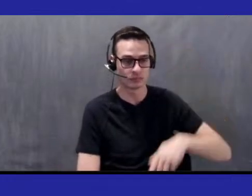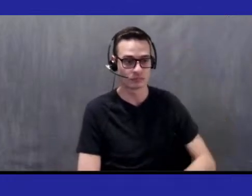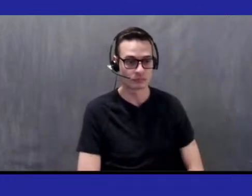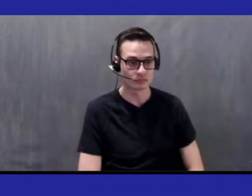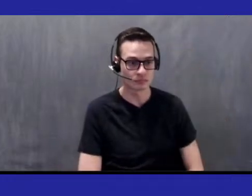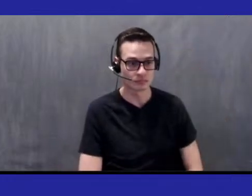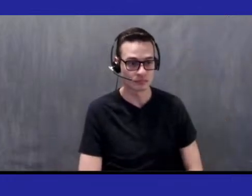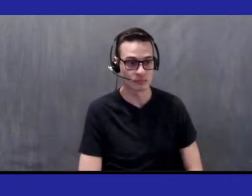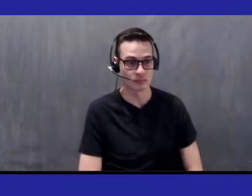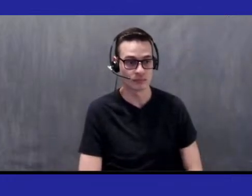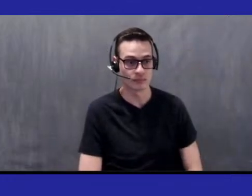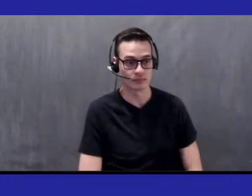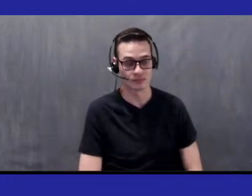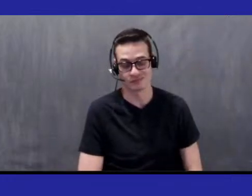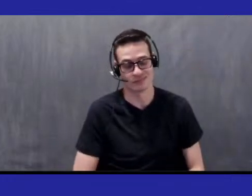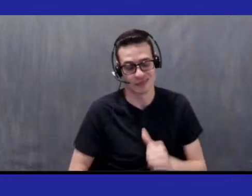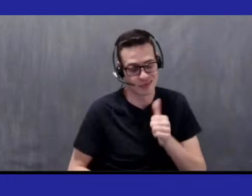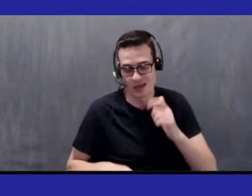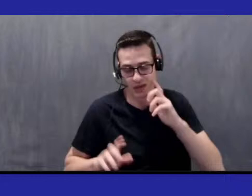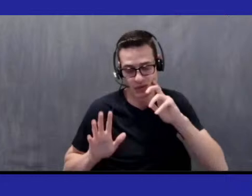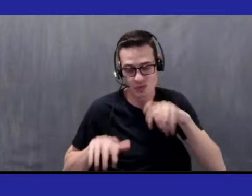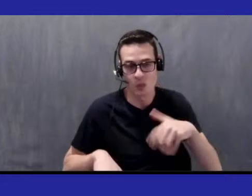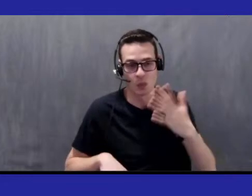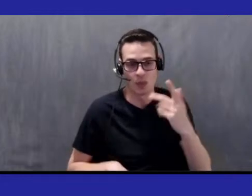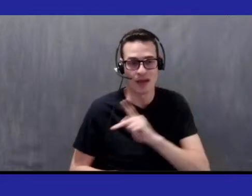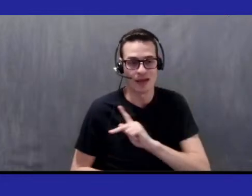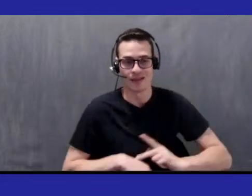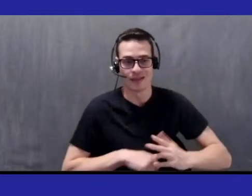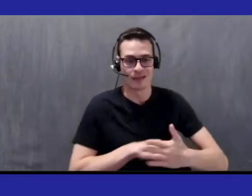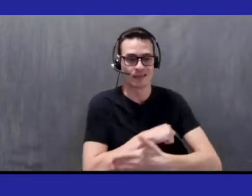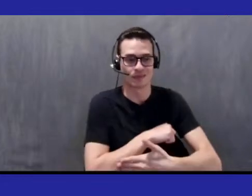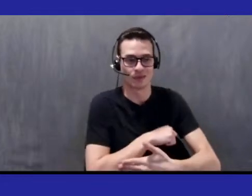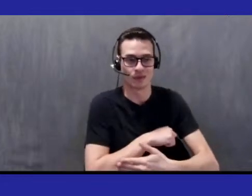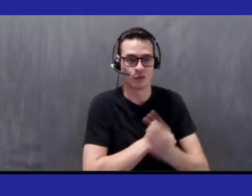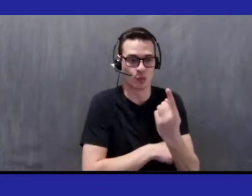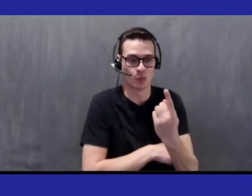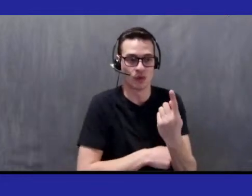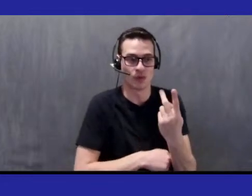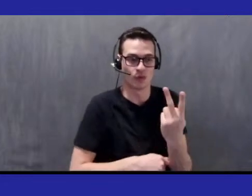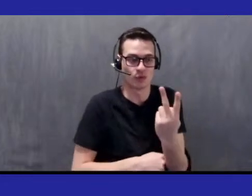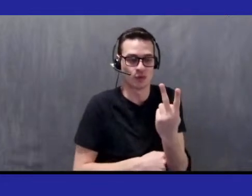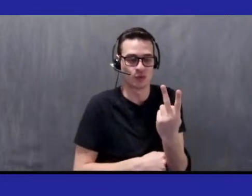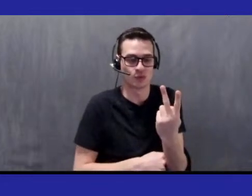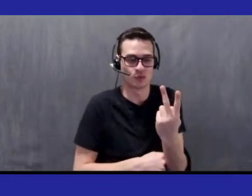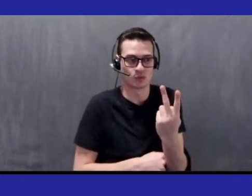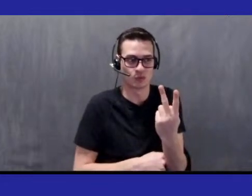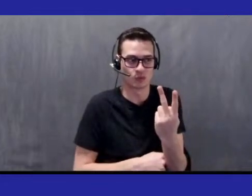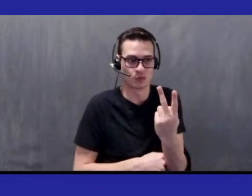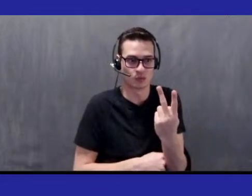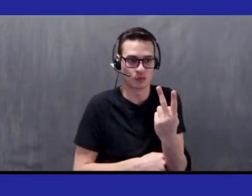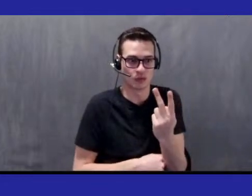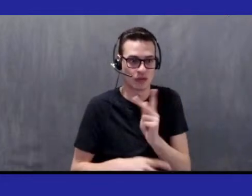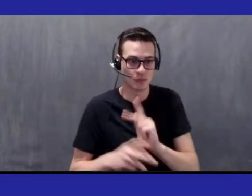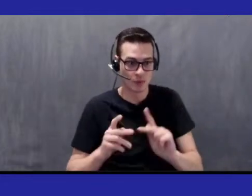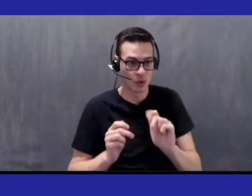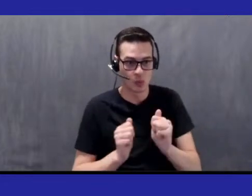a particular surprise because Kings County is one of the two facilities with a